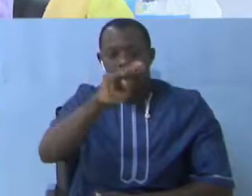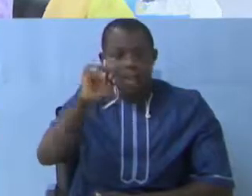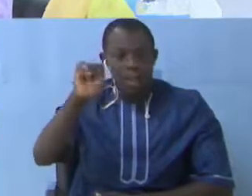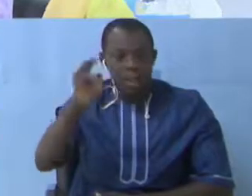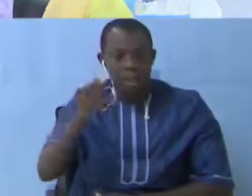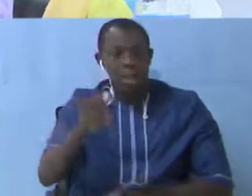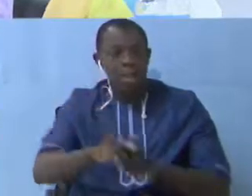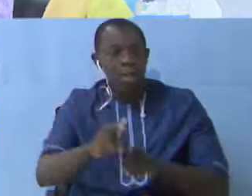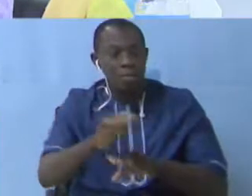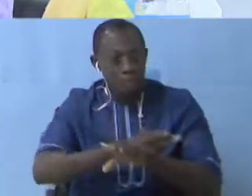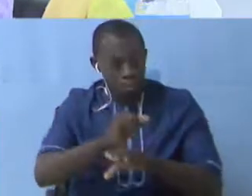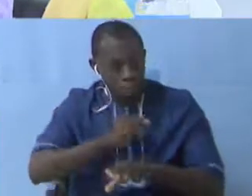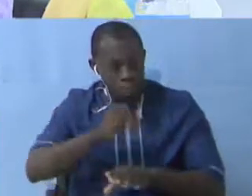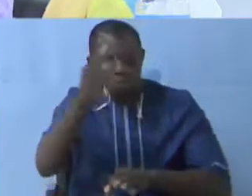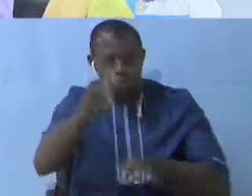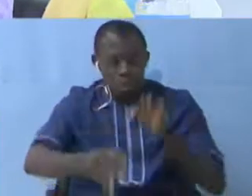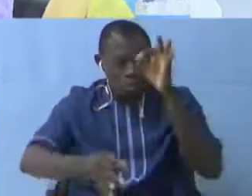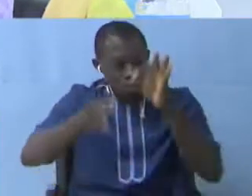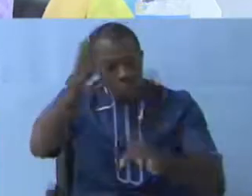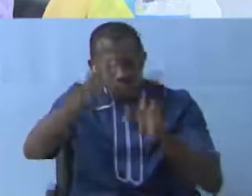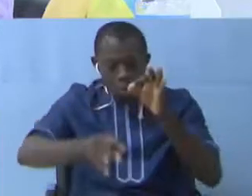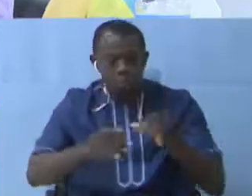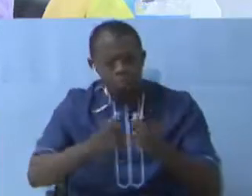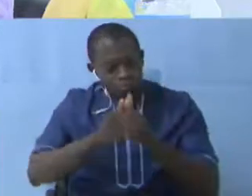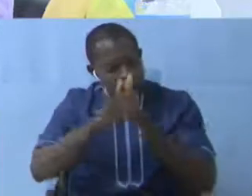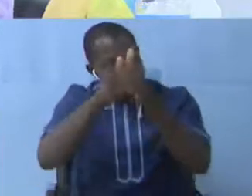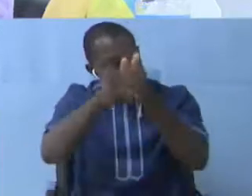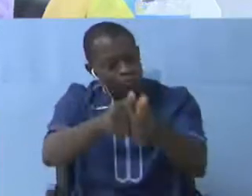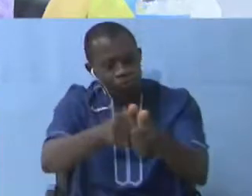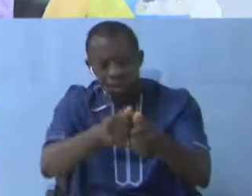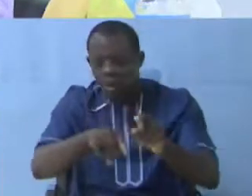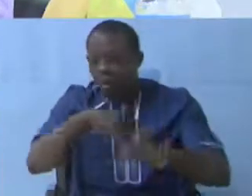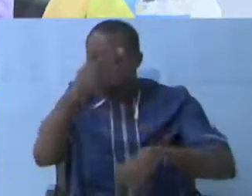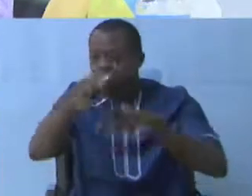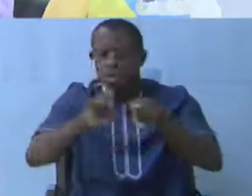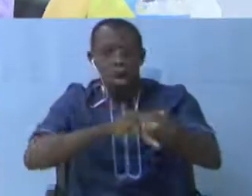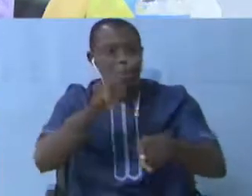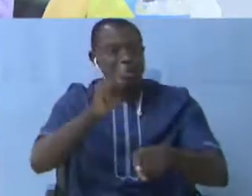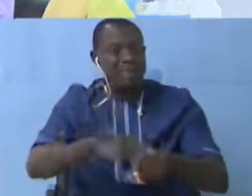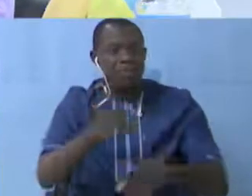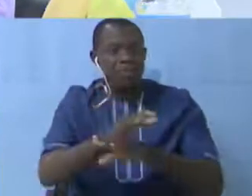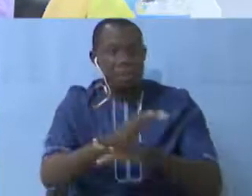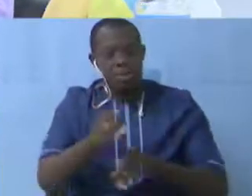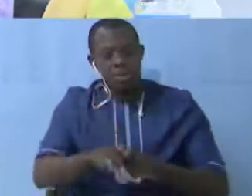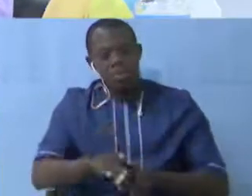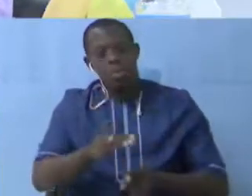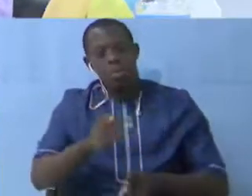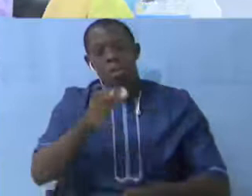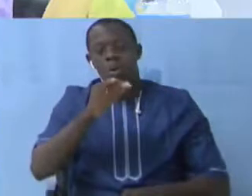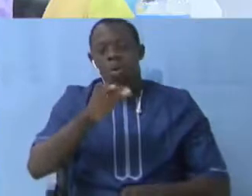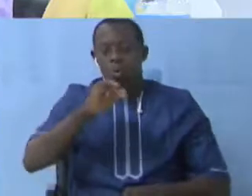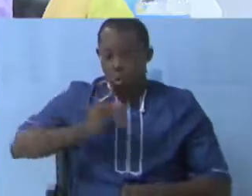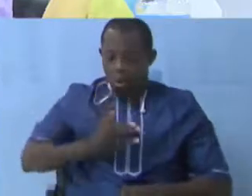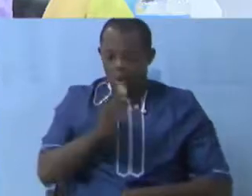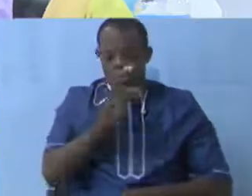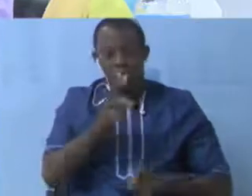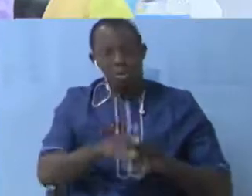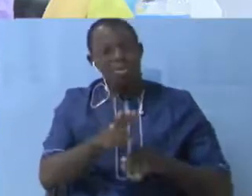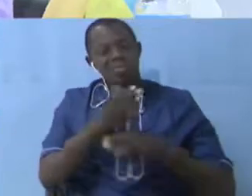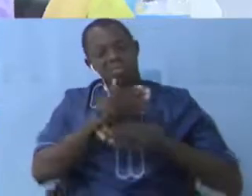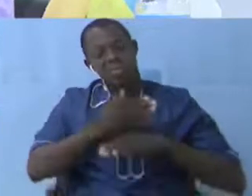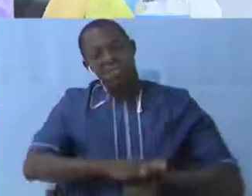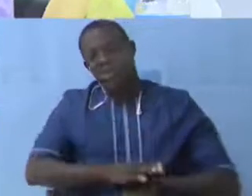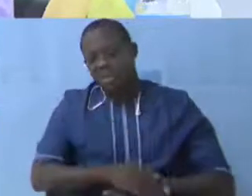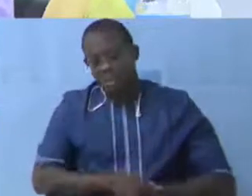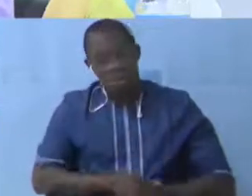that she was frustrated. And as a woman, she just came in the Gambia to, be part of that family ritual,